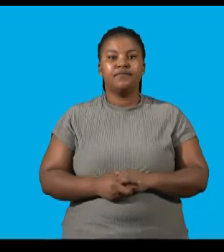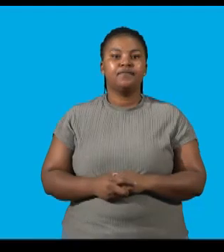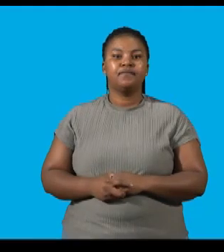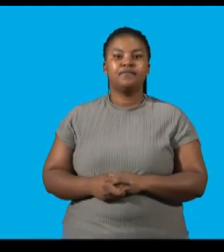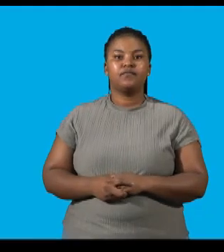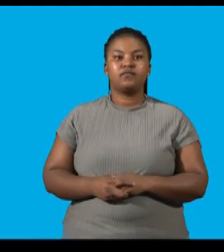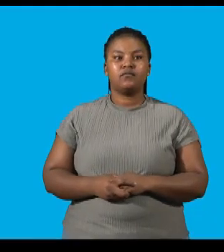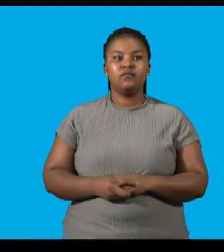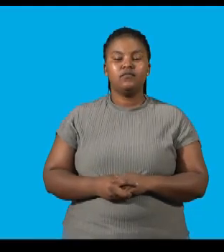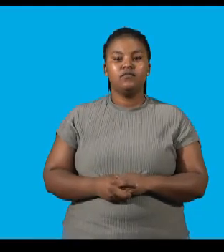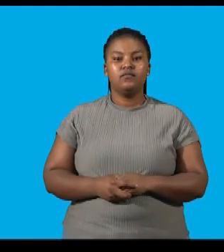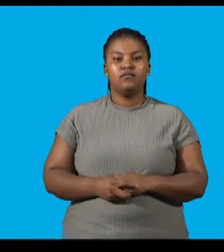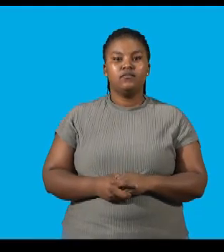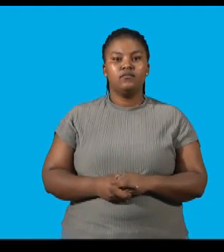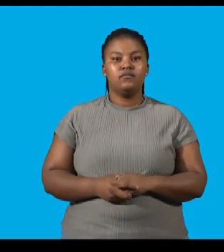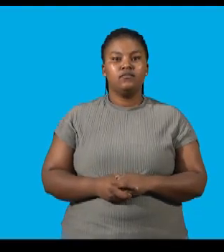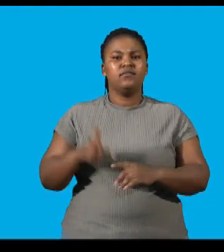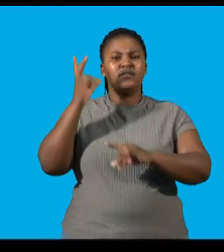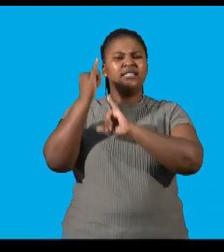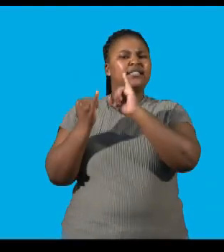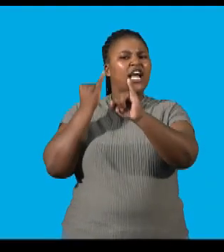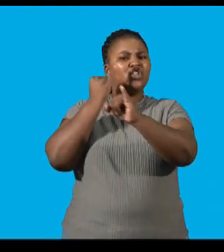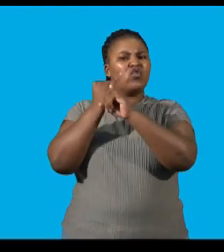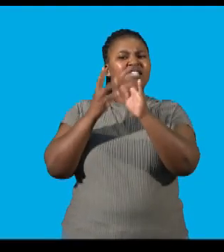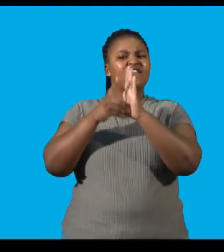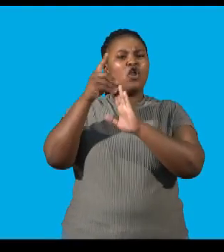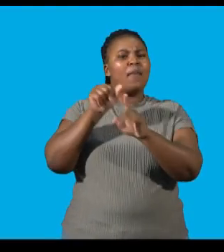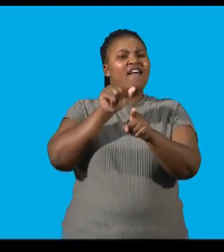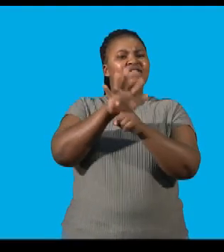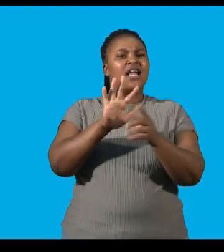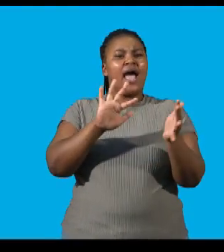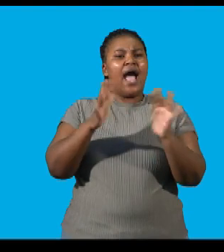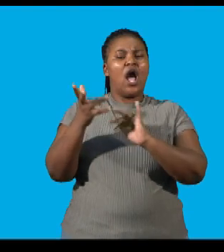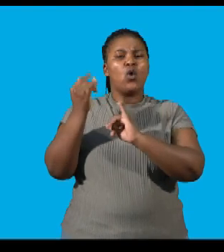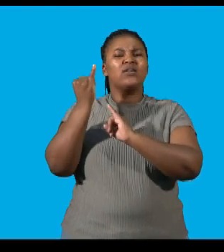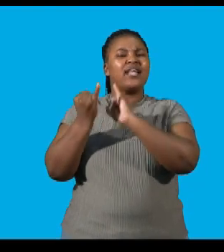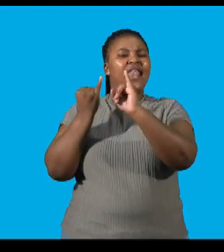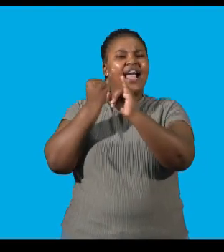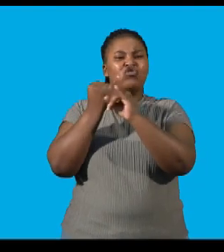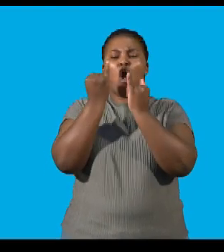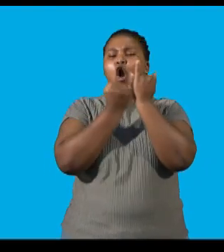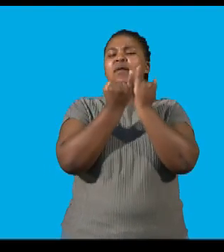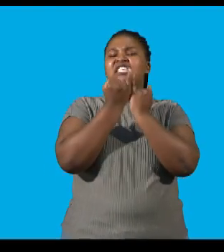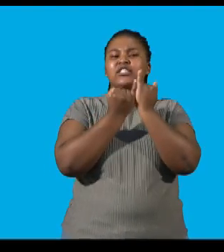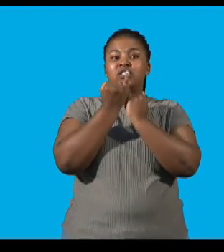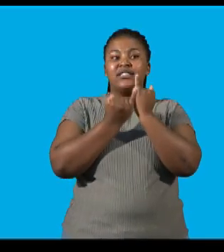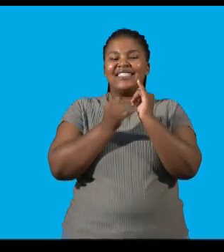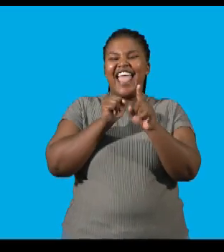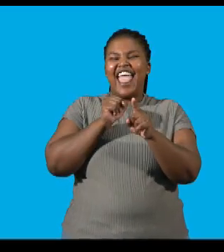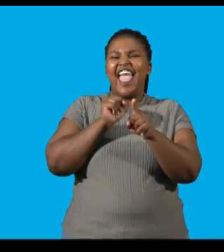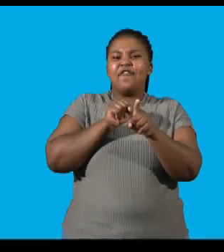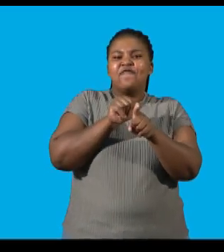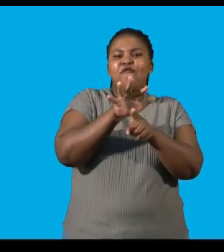Number 5, how can industrial development influence the international competitiveness? So the